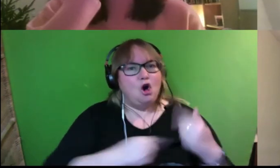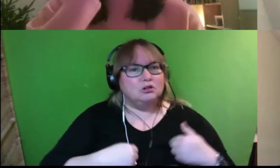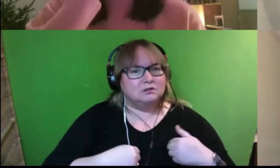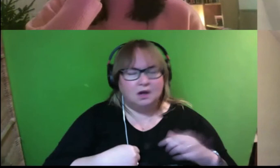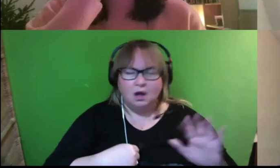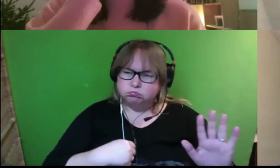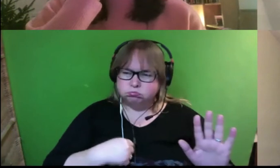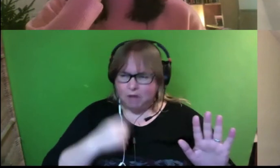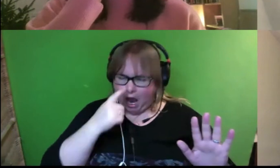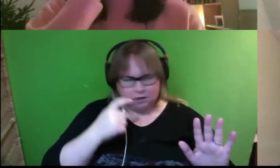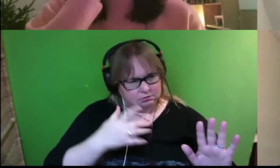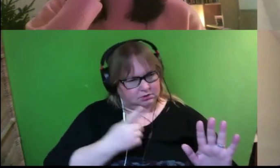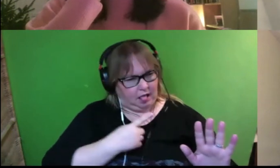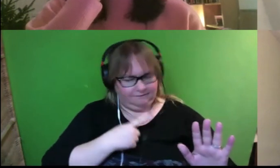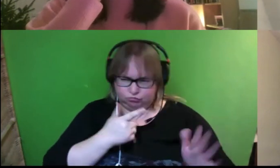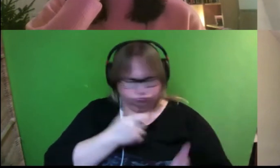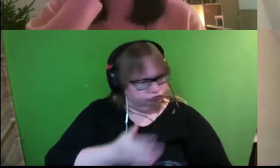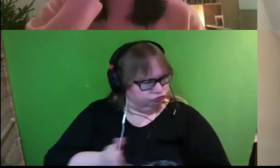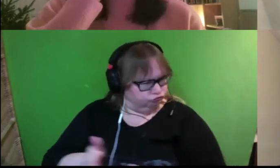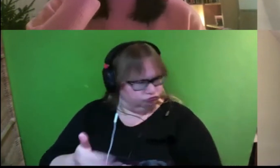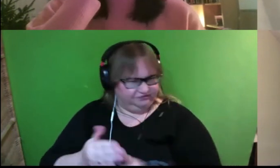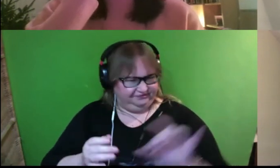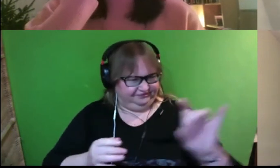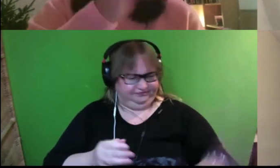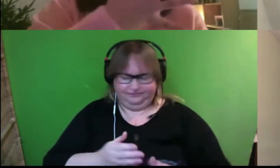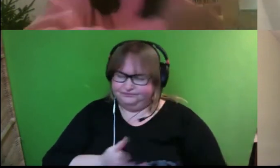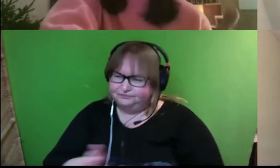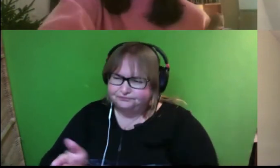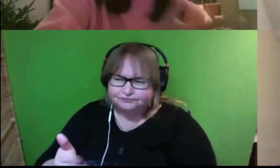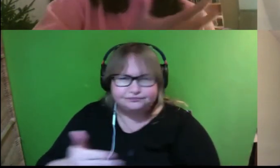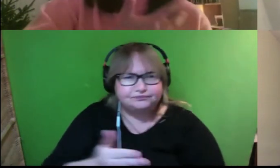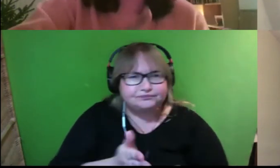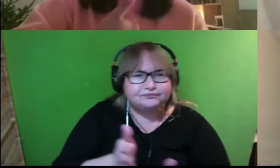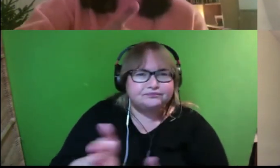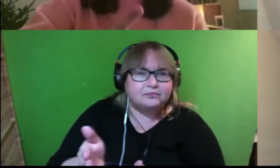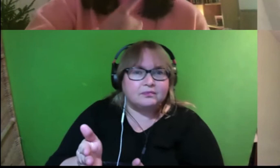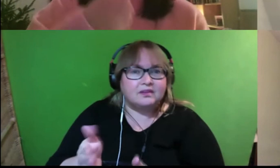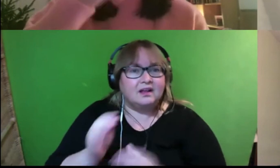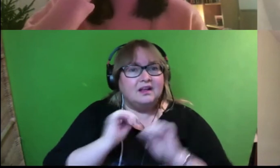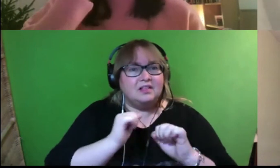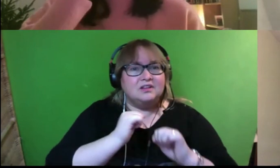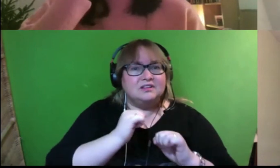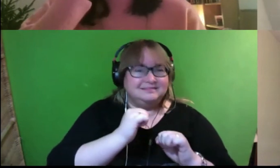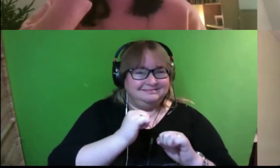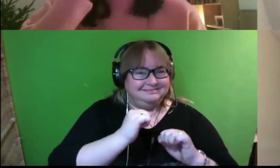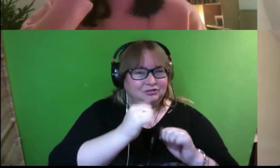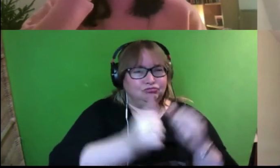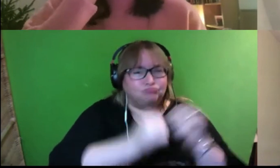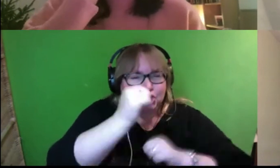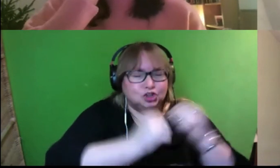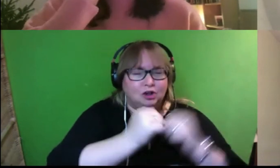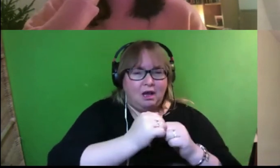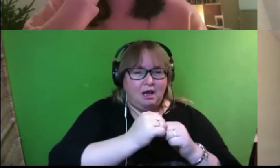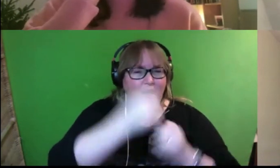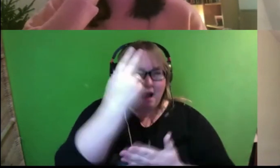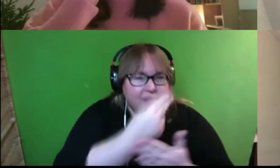point, then what, we can't, we can't rely on that anymore to serve us. But